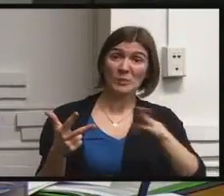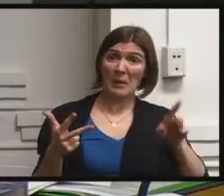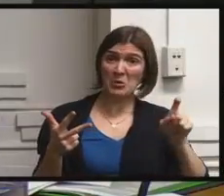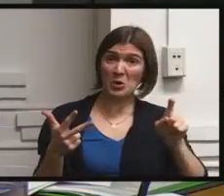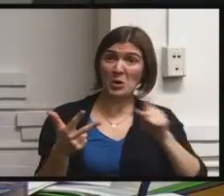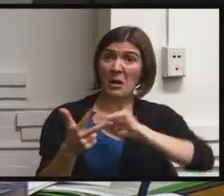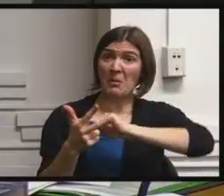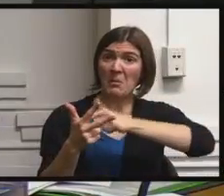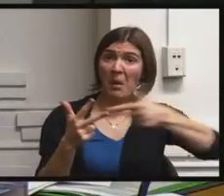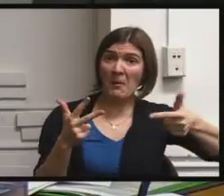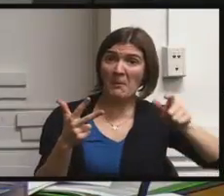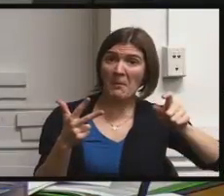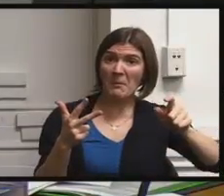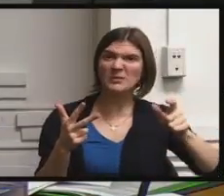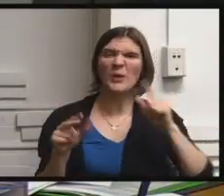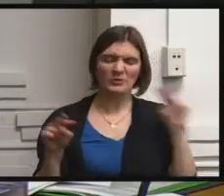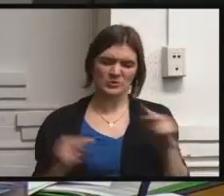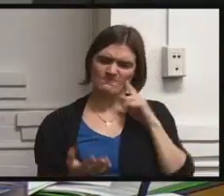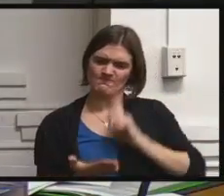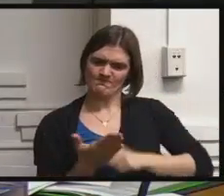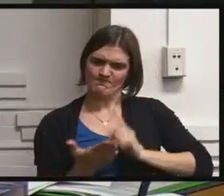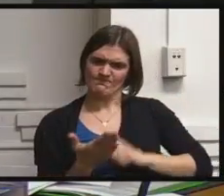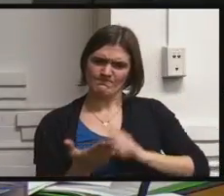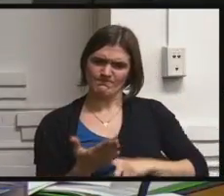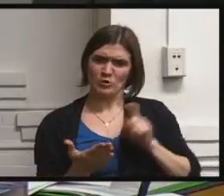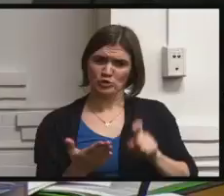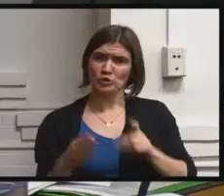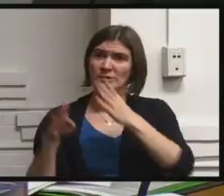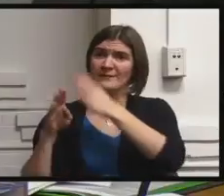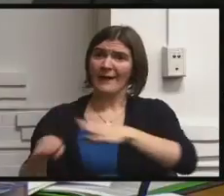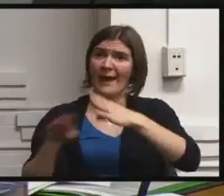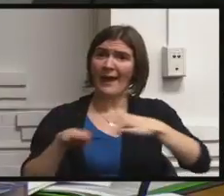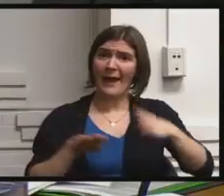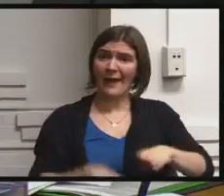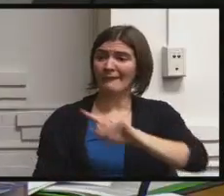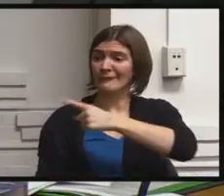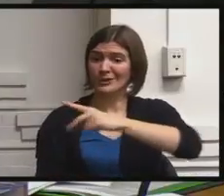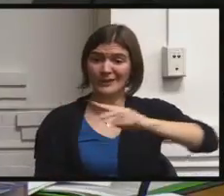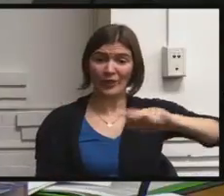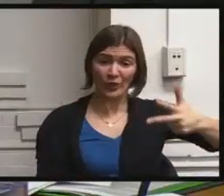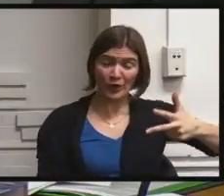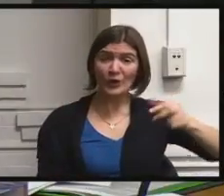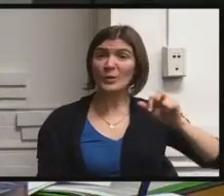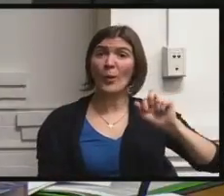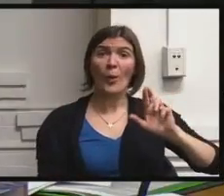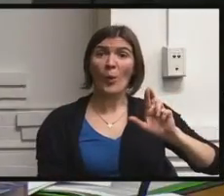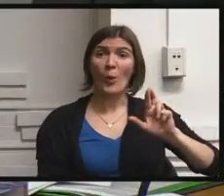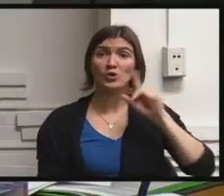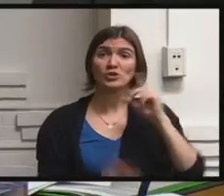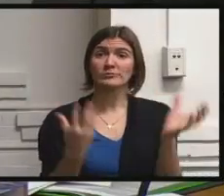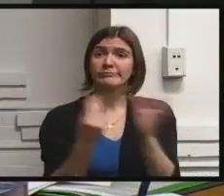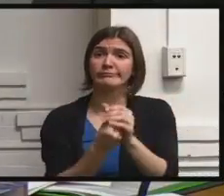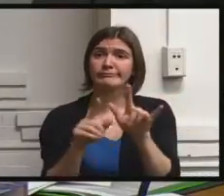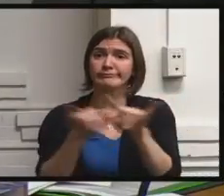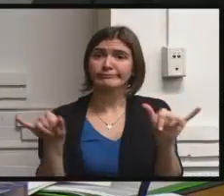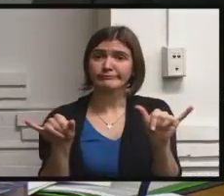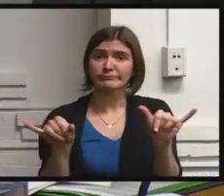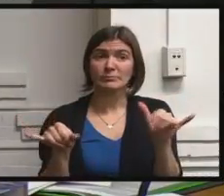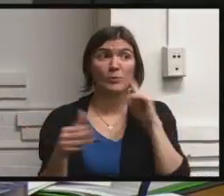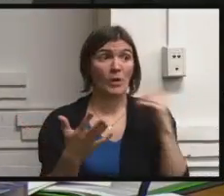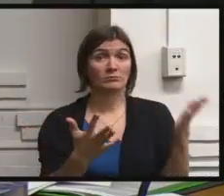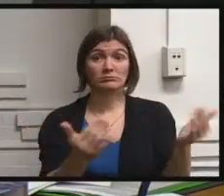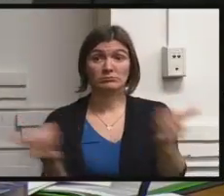this question, should the projects be divided and phased, for anybody to provide specific comments about those